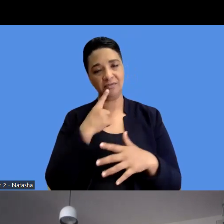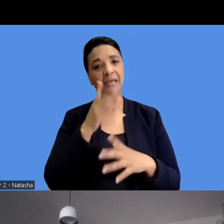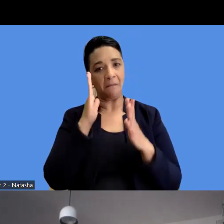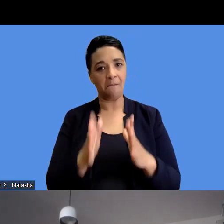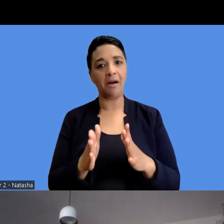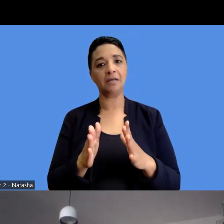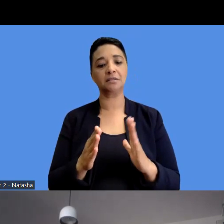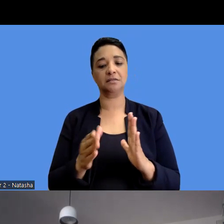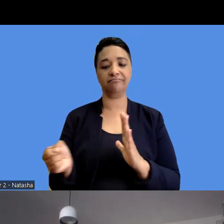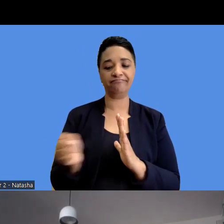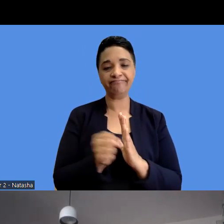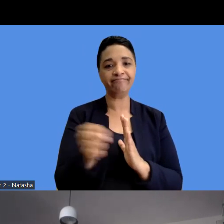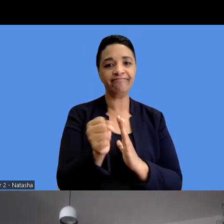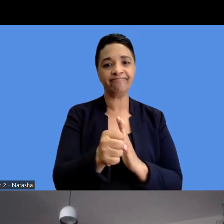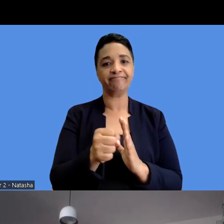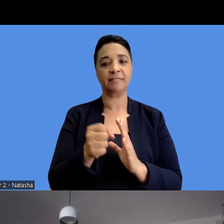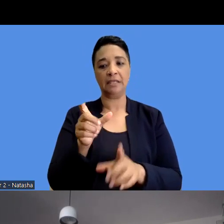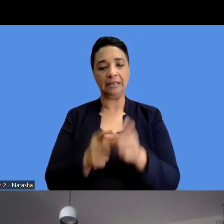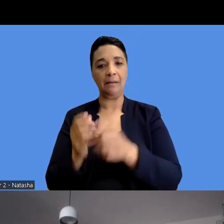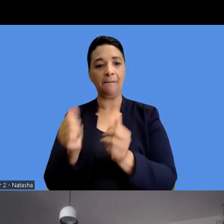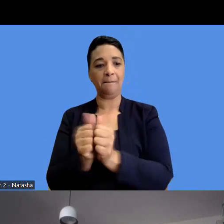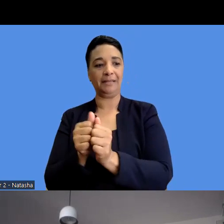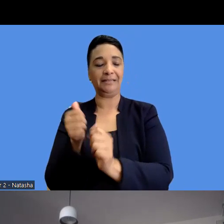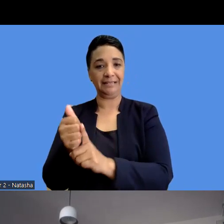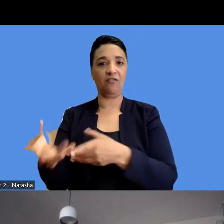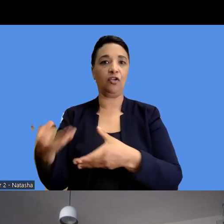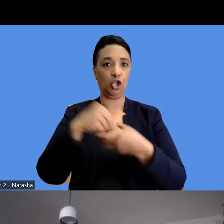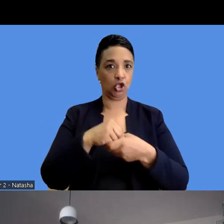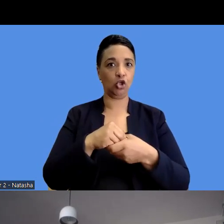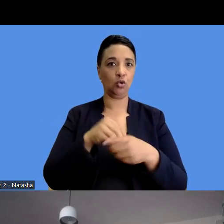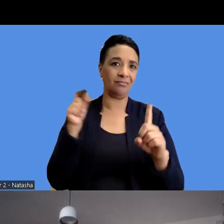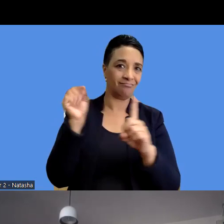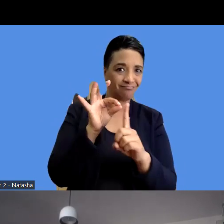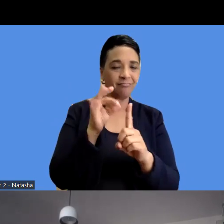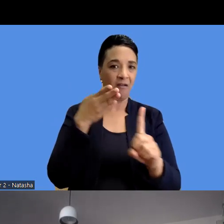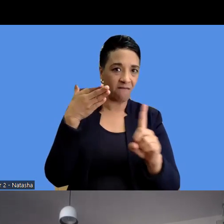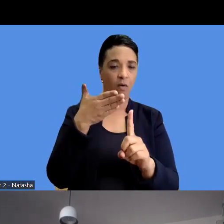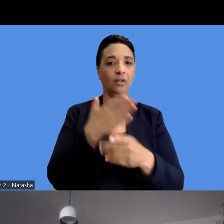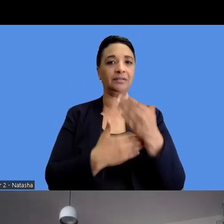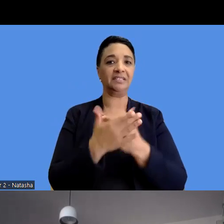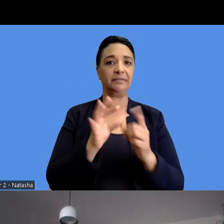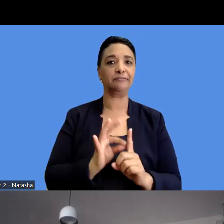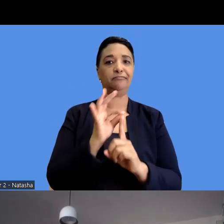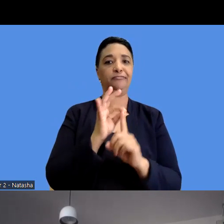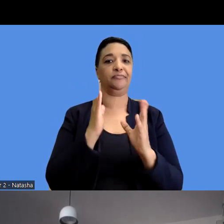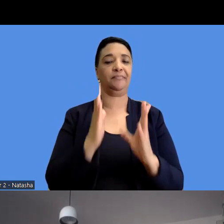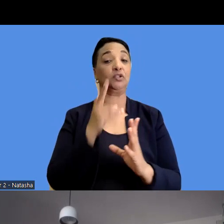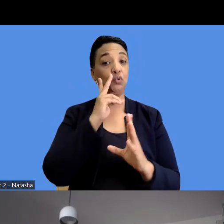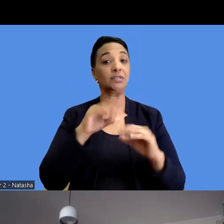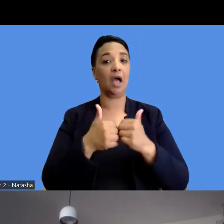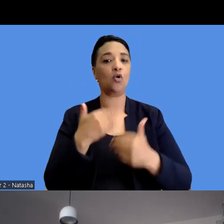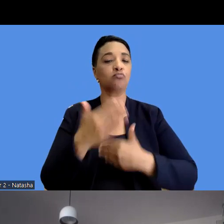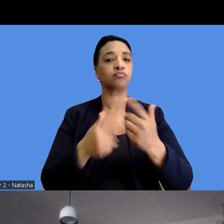operational partners, as well as the coordination and programming was really important to get traction on the response planning,